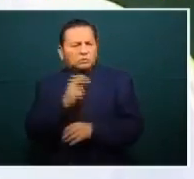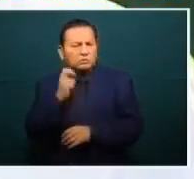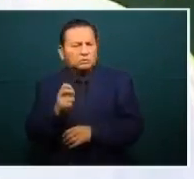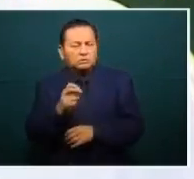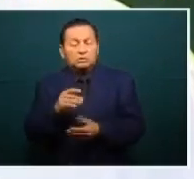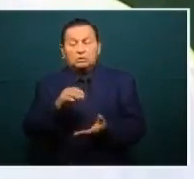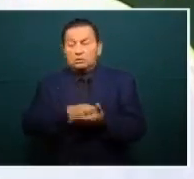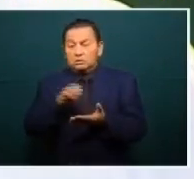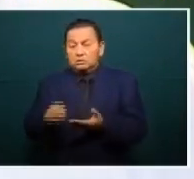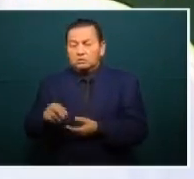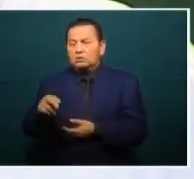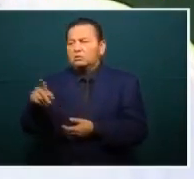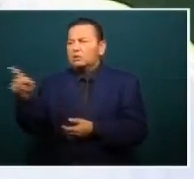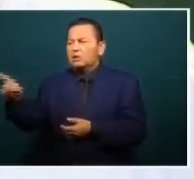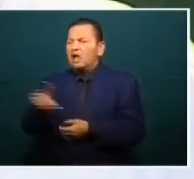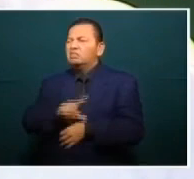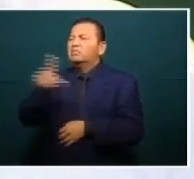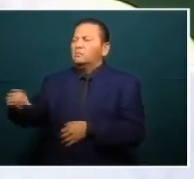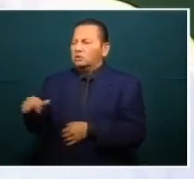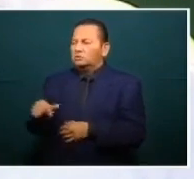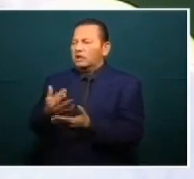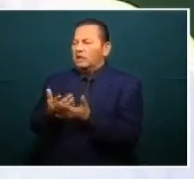And that was very important.